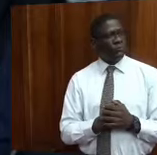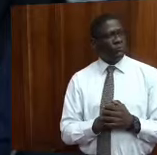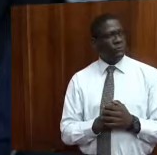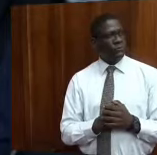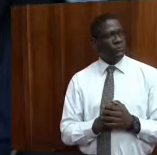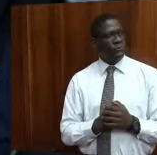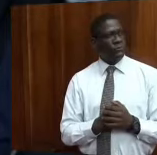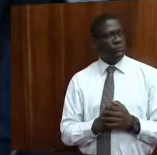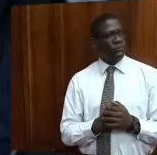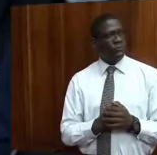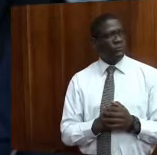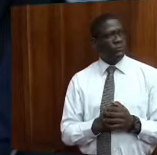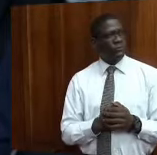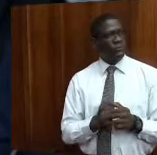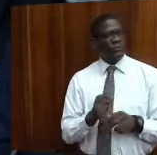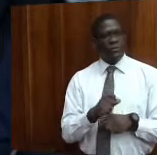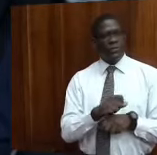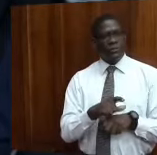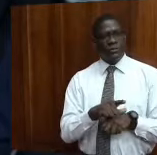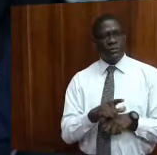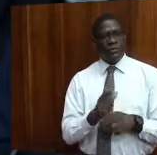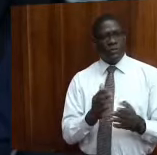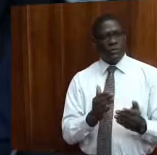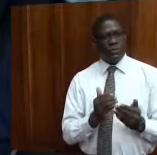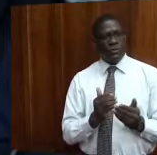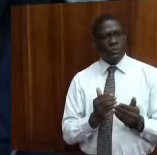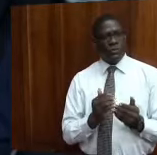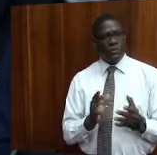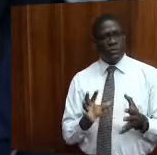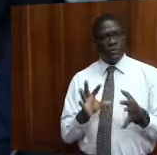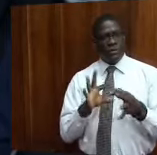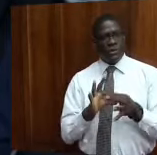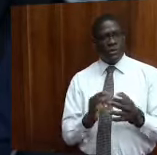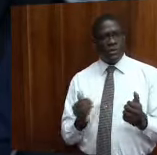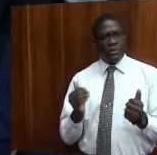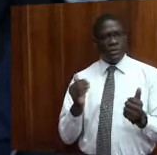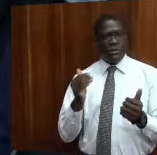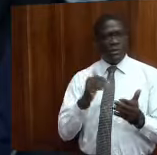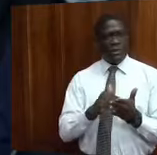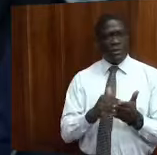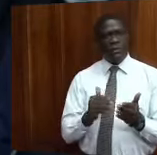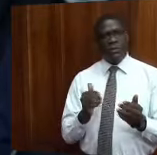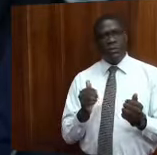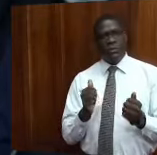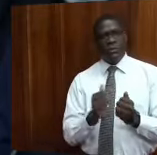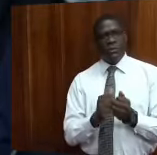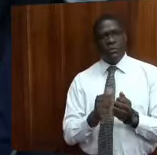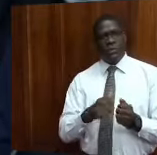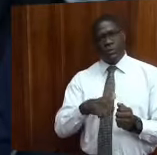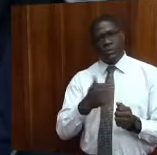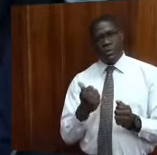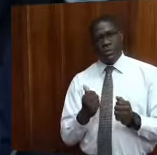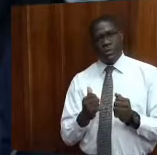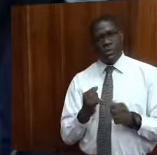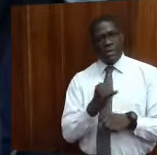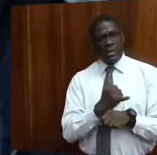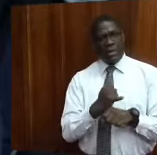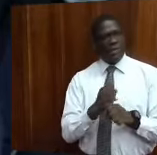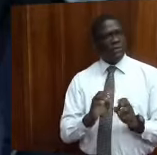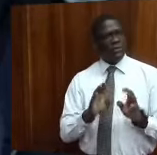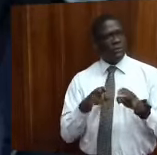foreign policy at the level of the Organization of Eastern Caribbean States, OECS, and the Caribbean Community,